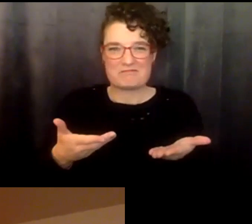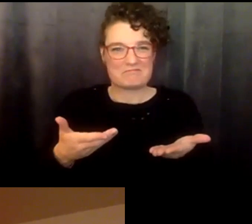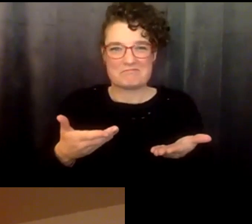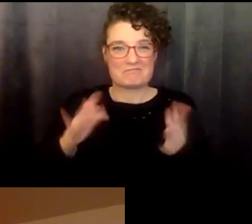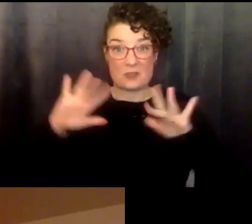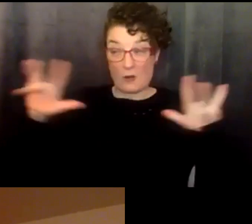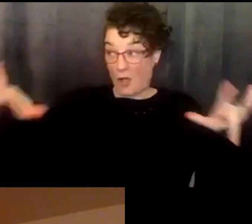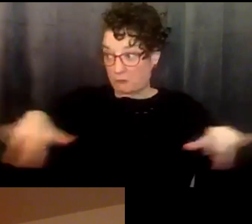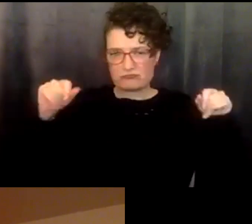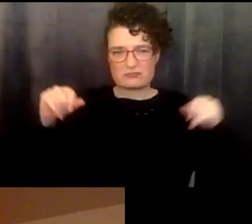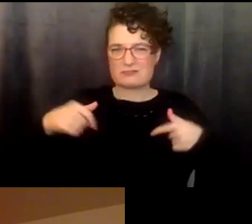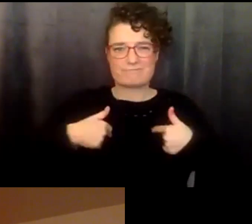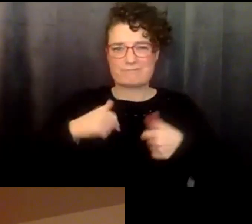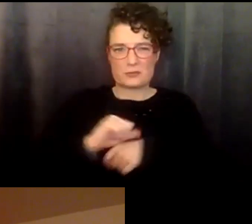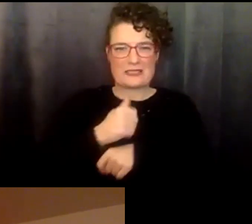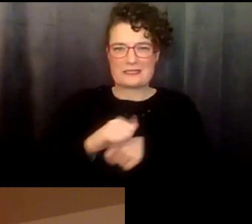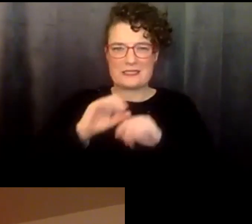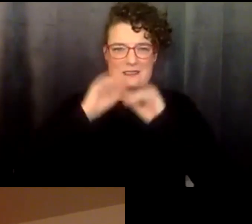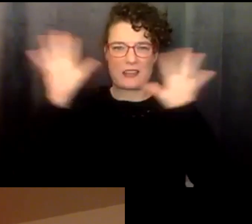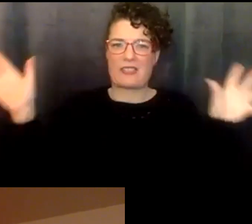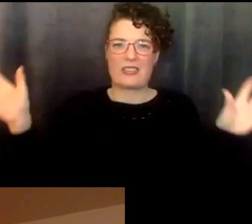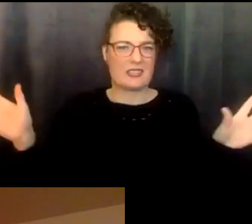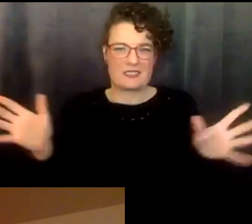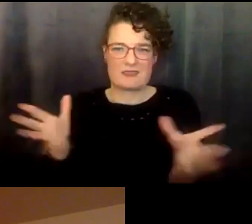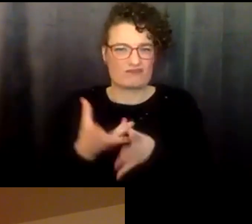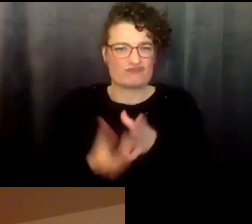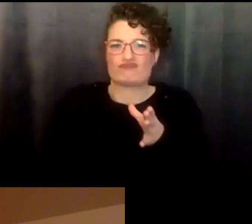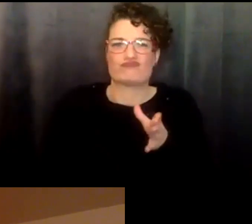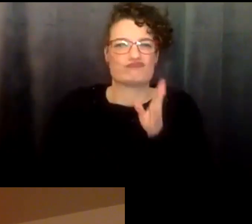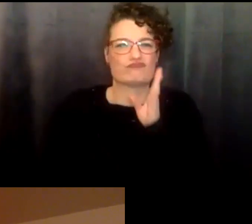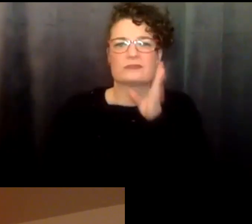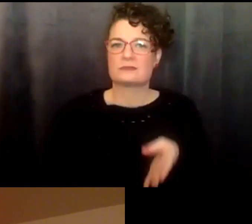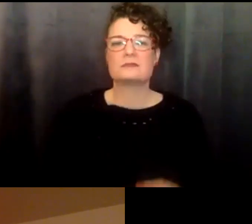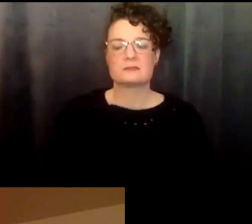Like it wouldn't exist at all. And